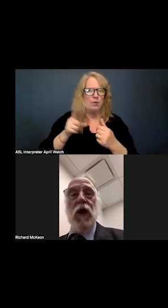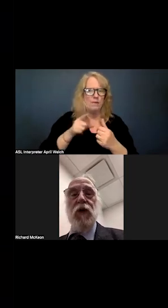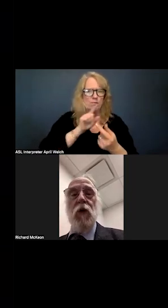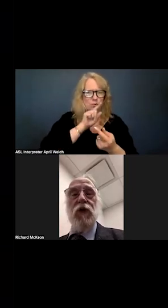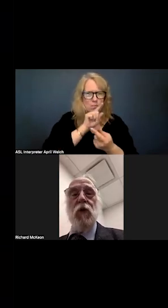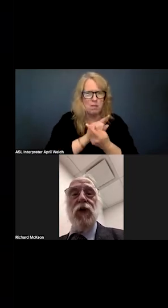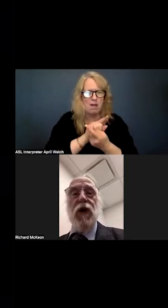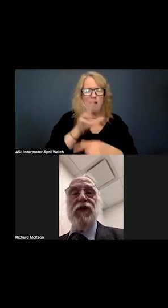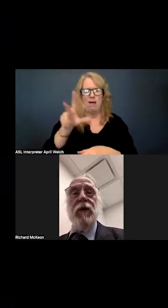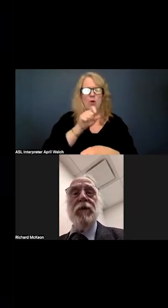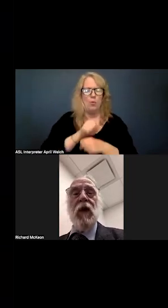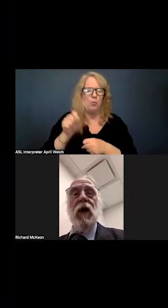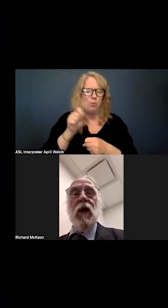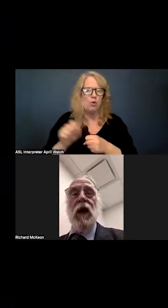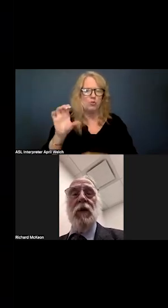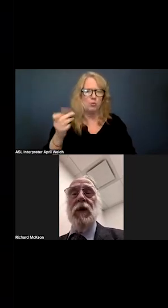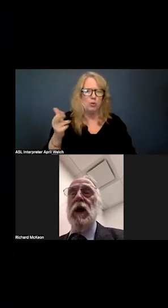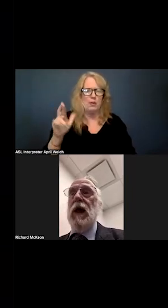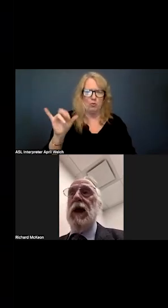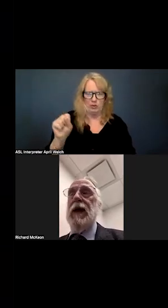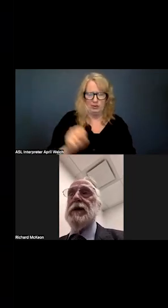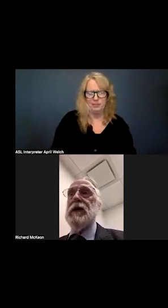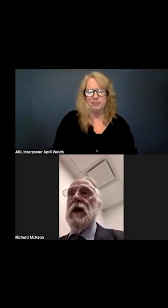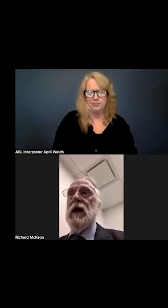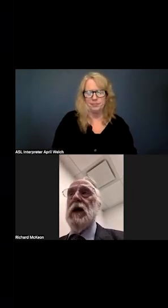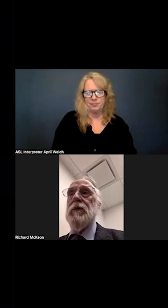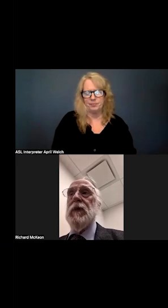worked with Chris.